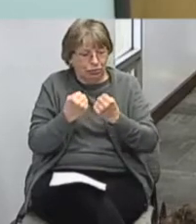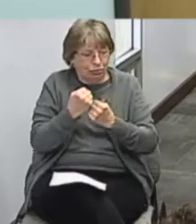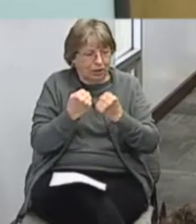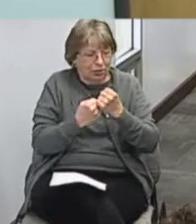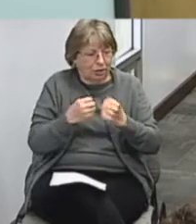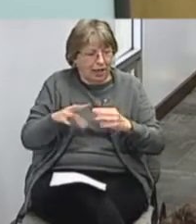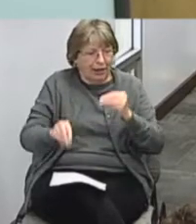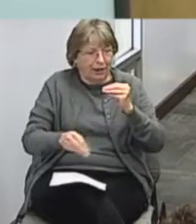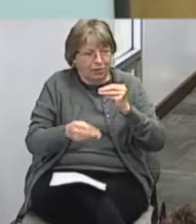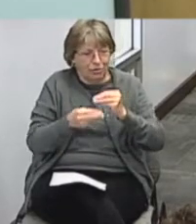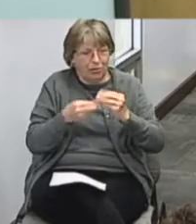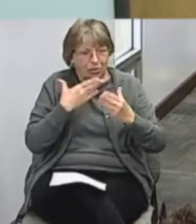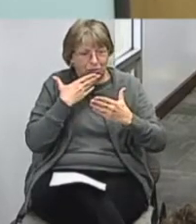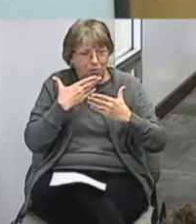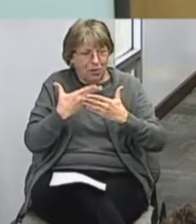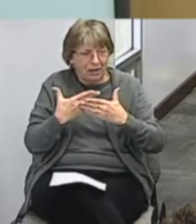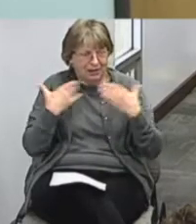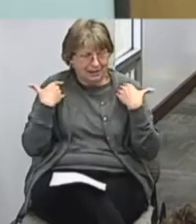of life in our city.